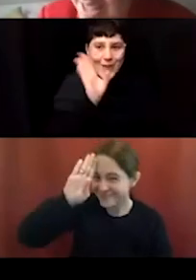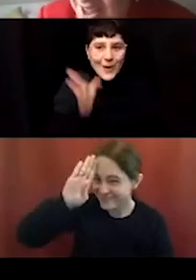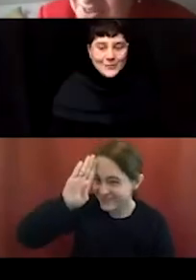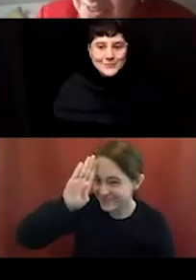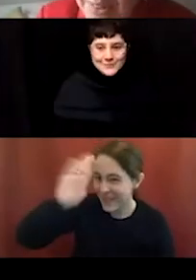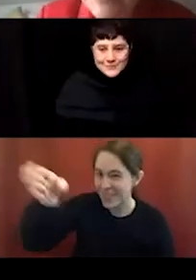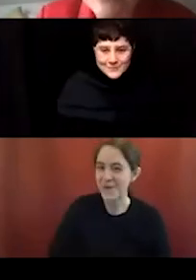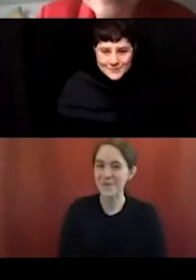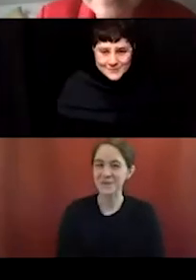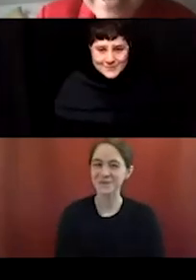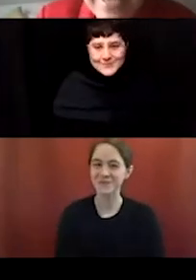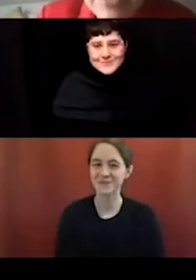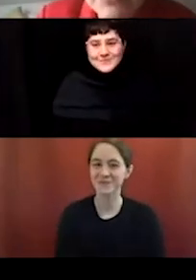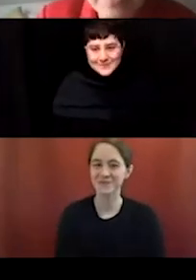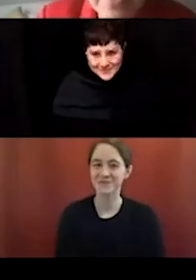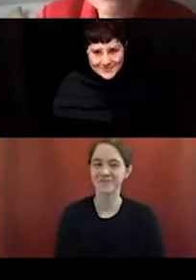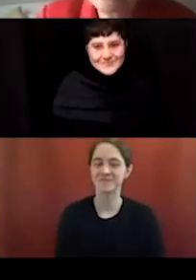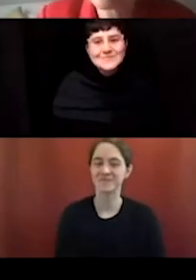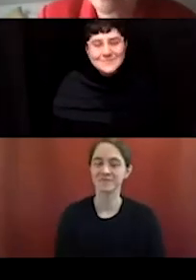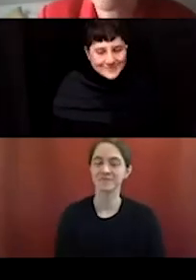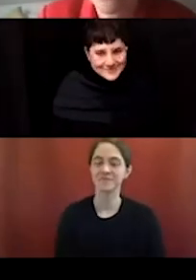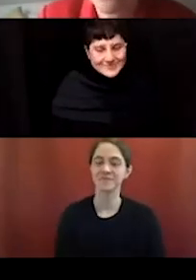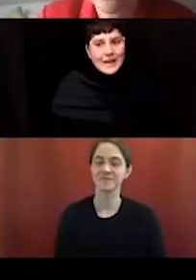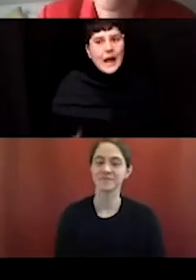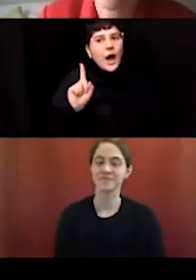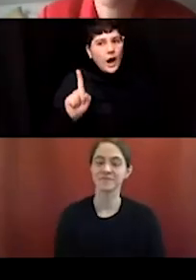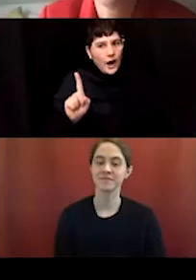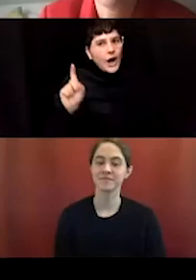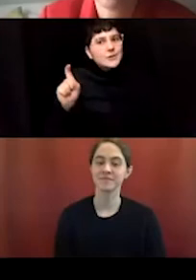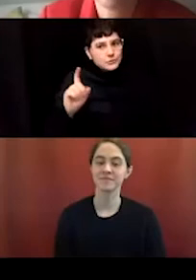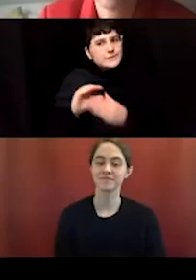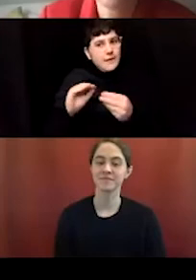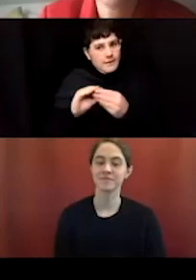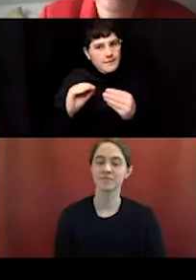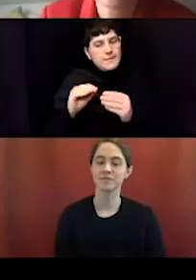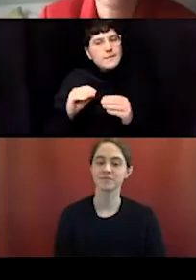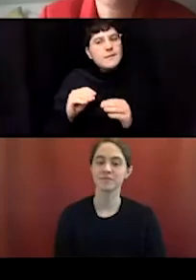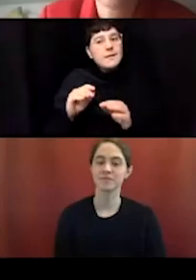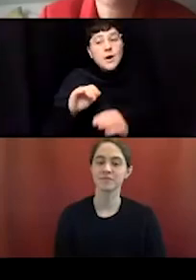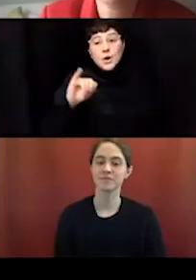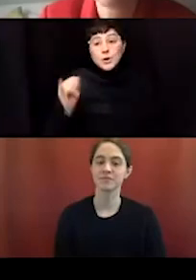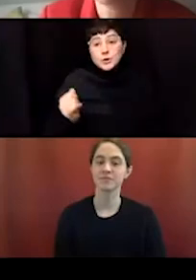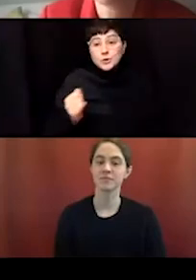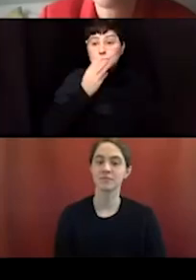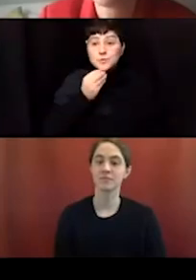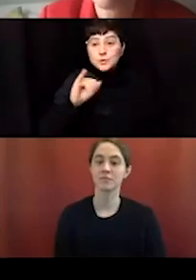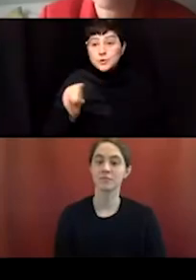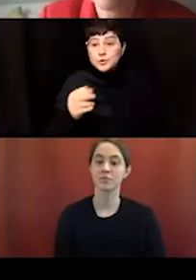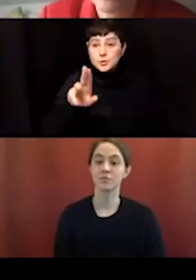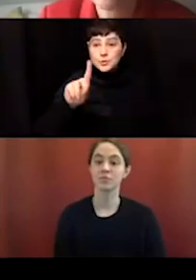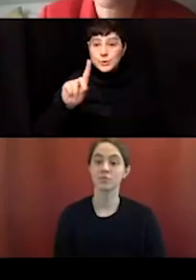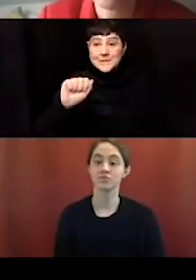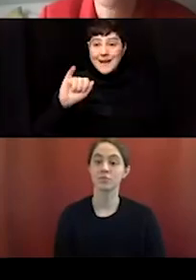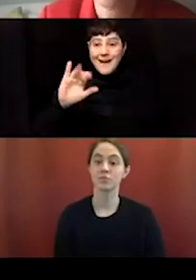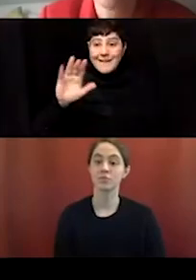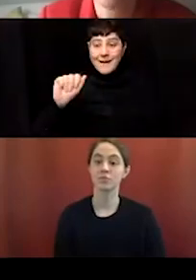Hi. Hi, Simona. So I should actually say, first of all, that the word Judaica means Jewish ritual